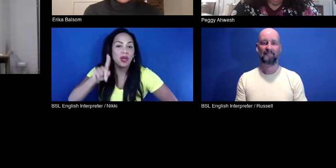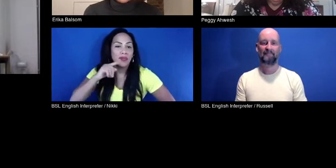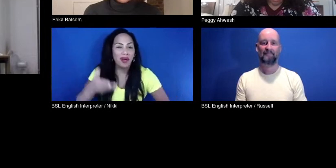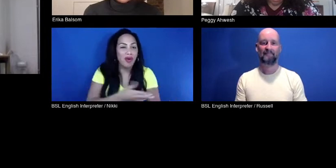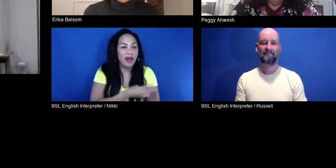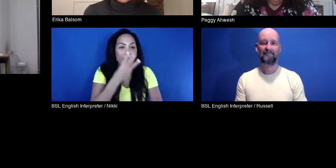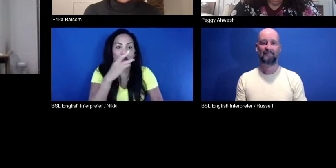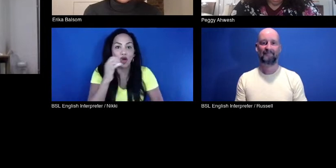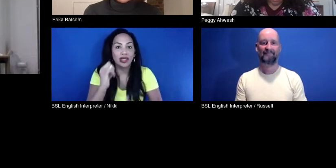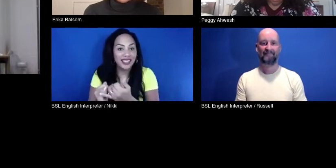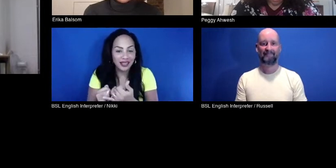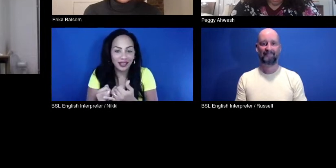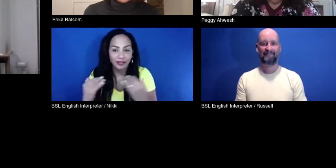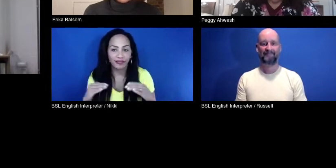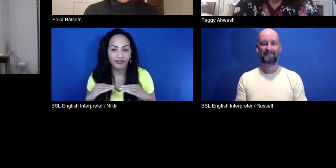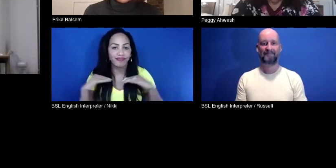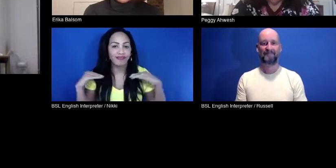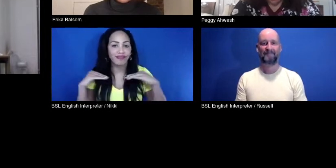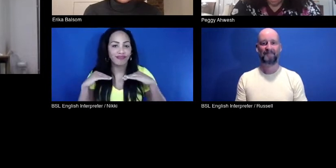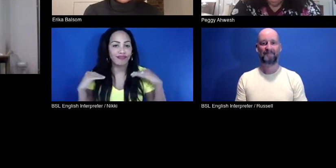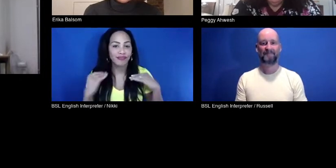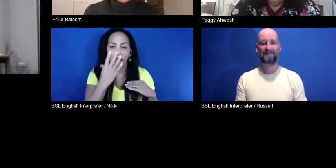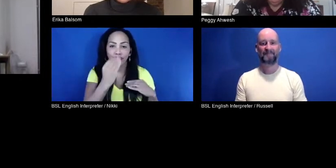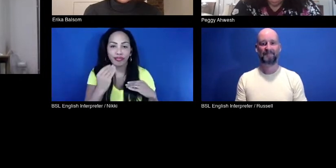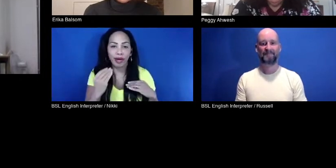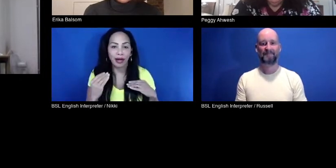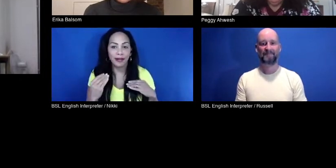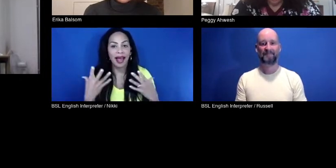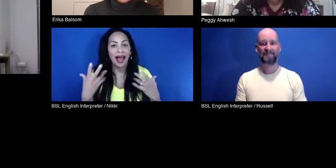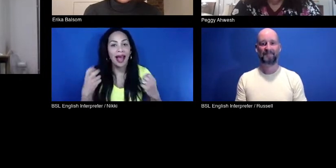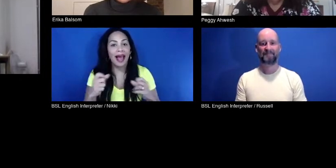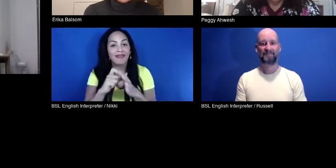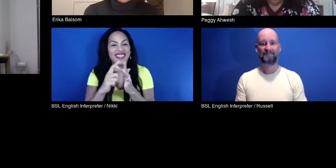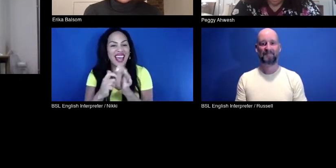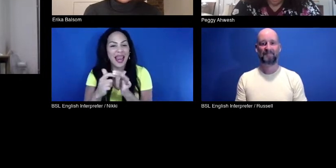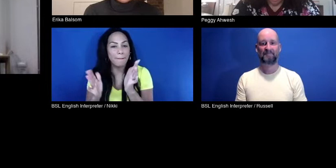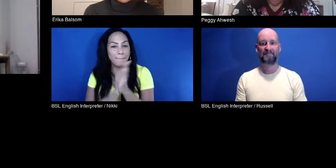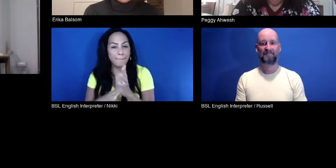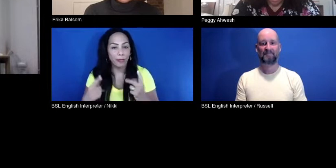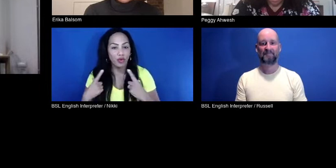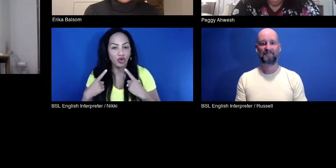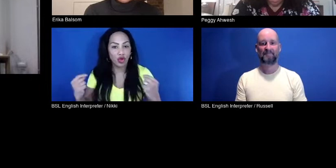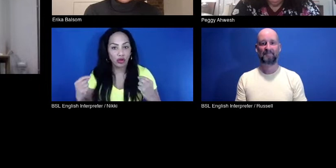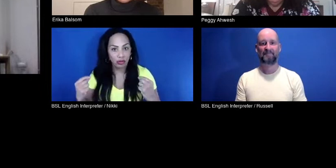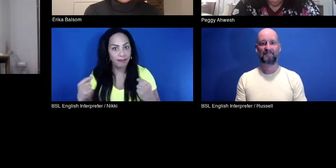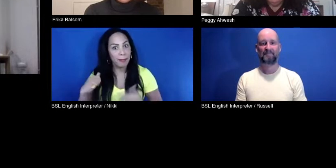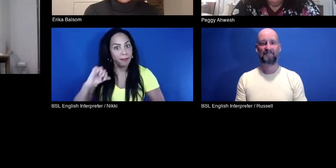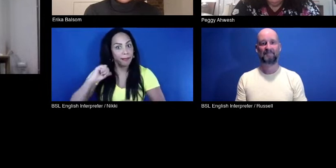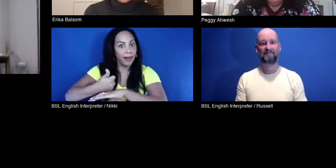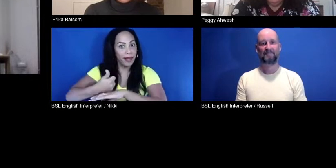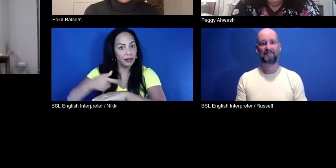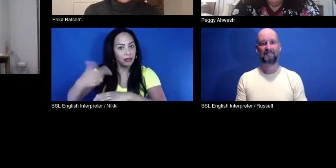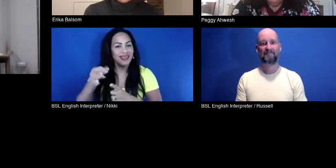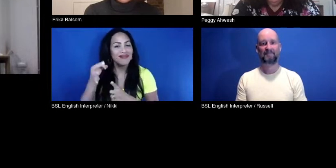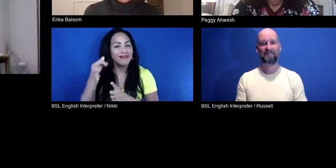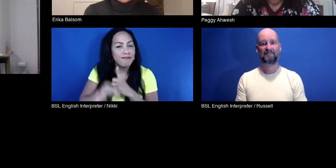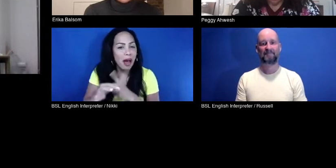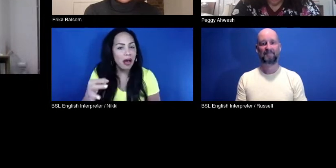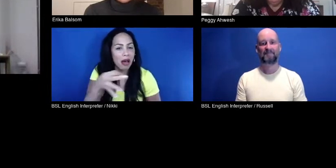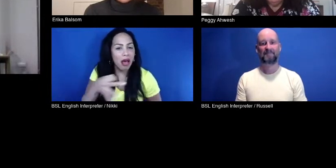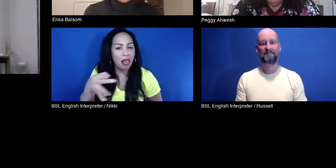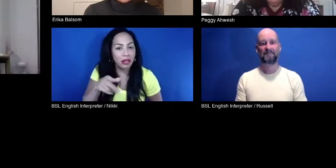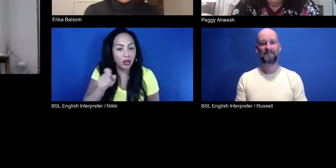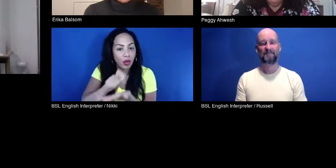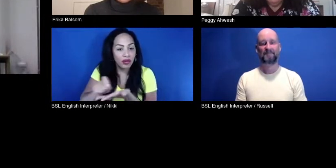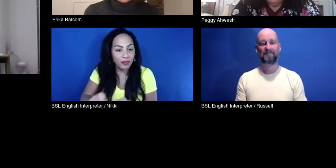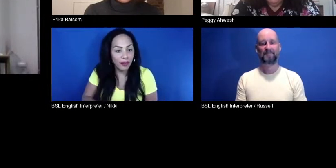have shoulder-length brown hair, and I'm wearing a denim shirt. I'm in the Spike Island office. Peggy Ahwesh speaks with